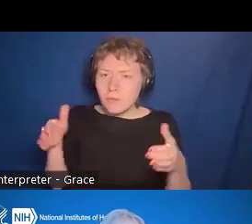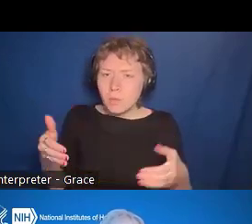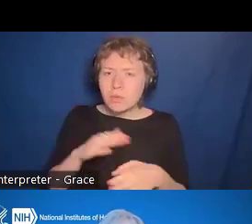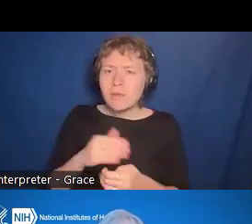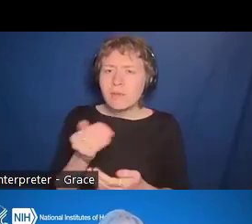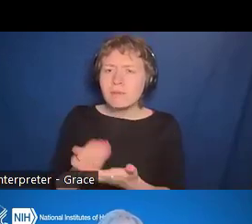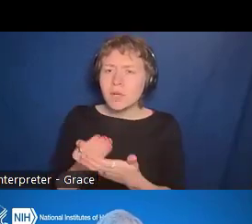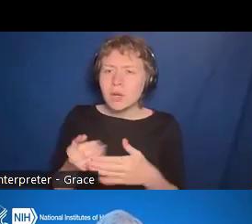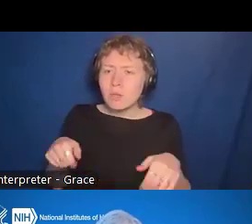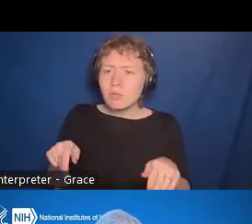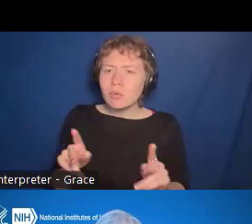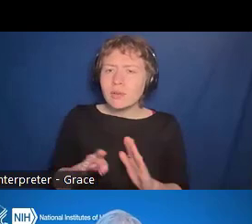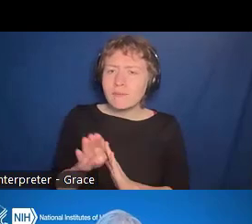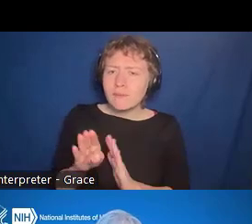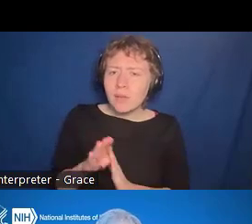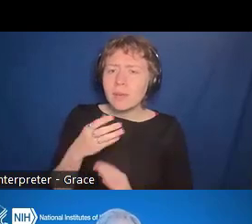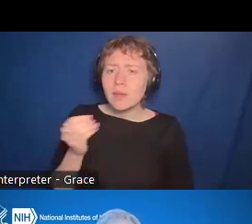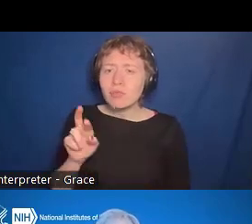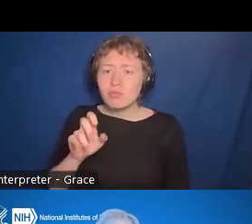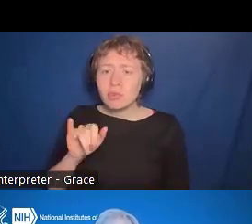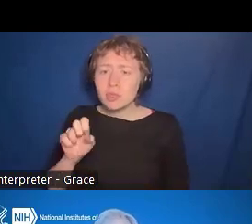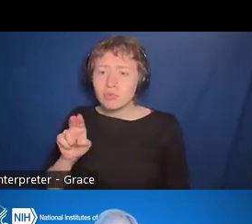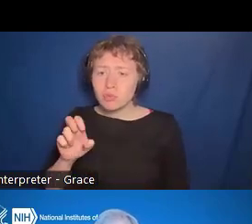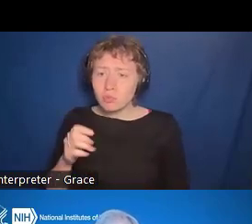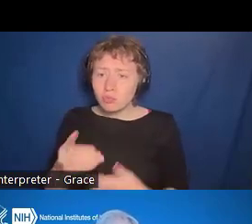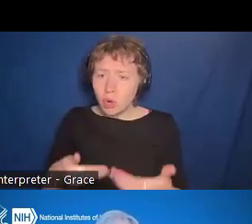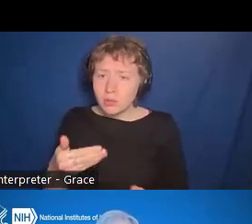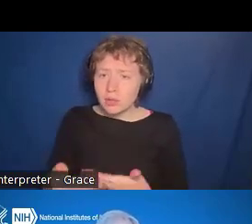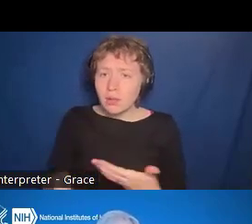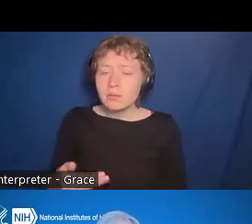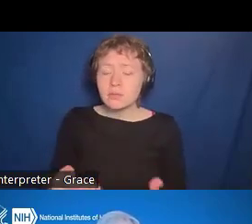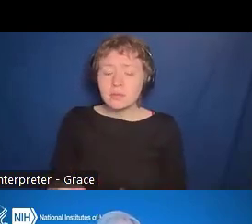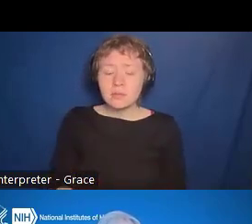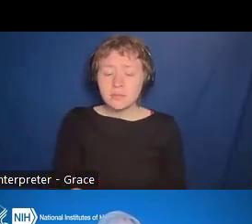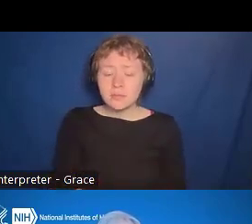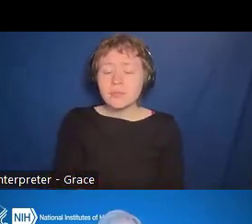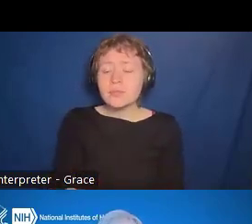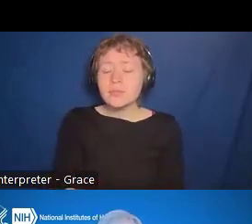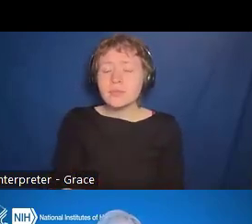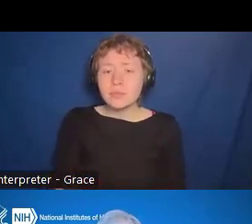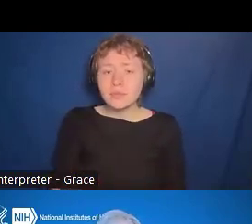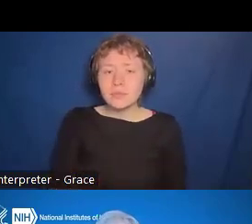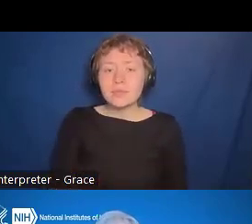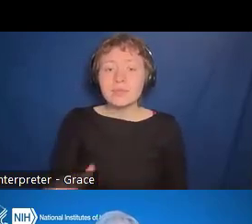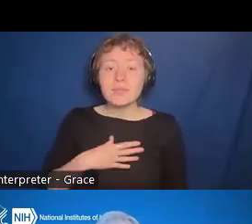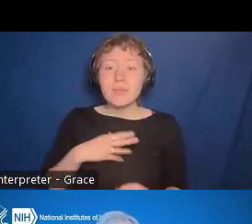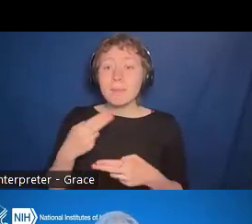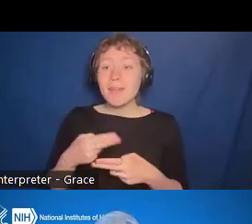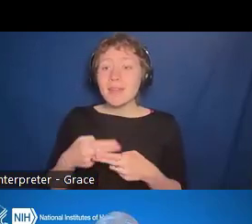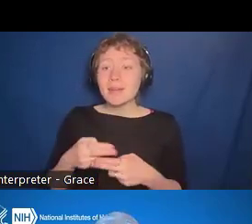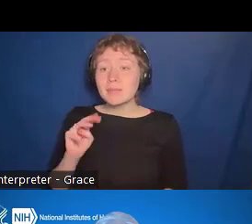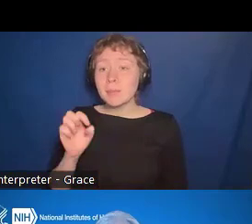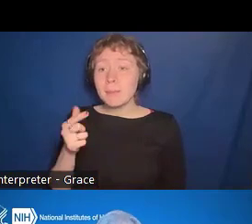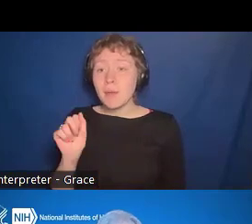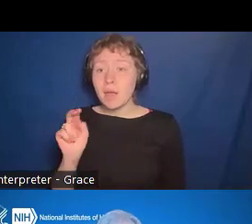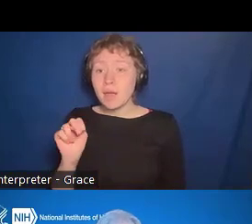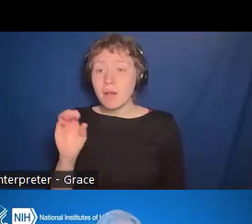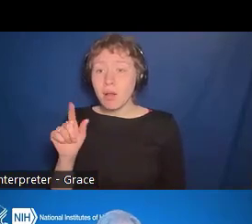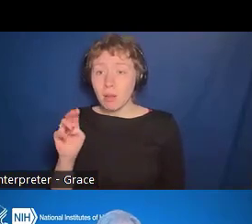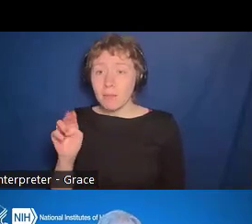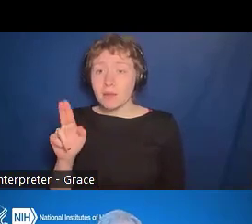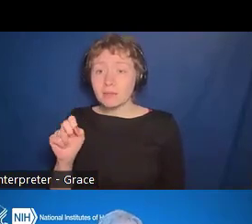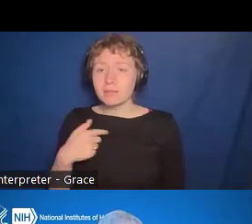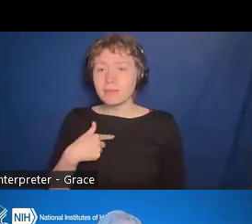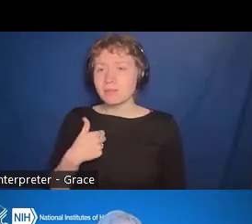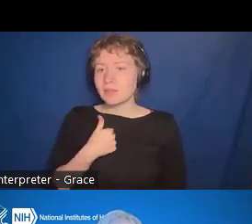opportunity development and reissue process as we've been moving through our implementation. My name is Megan Columbus. I'll be your moderator for the